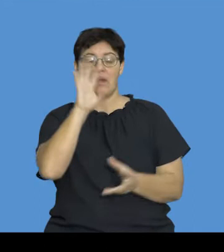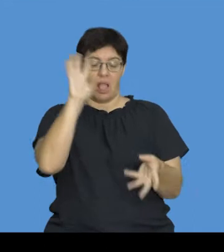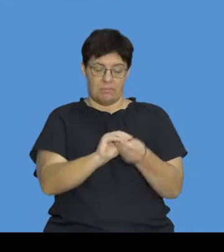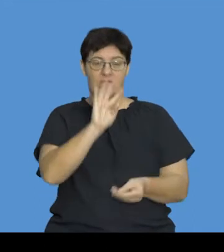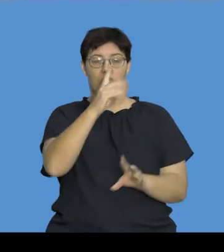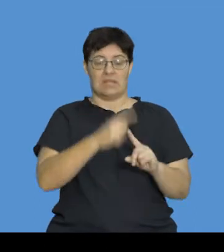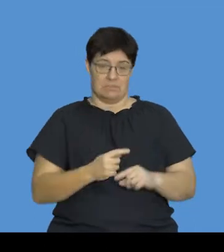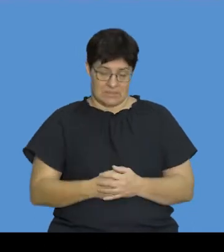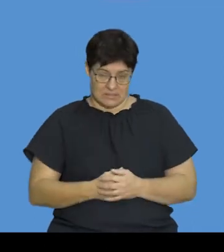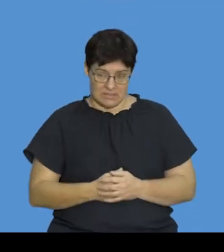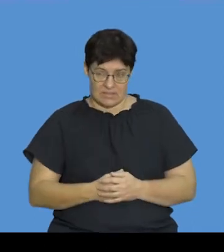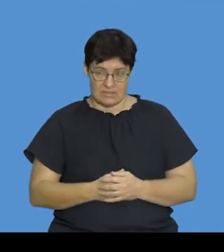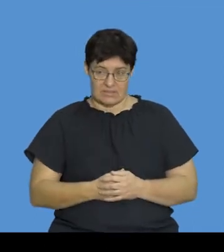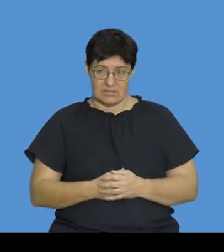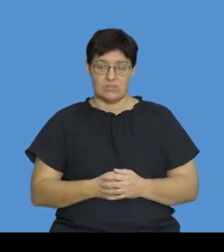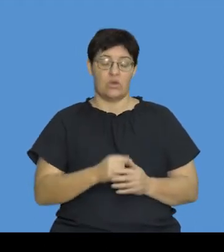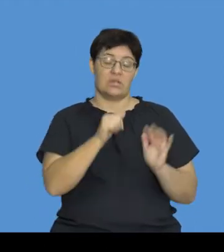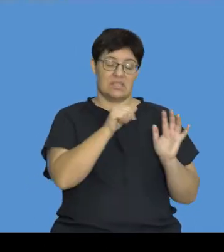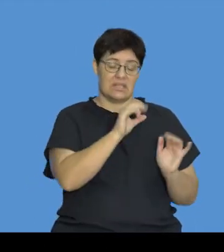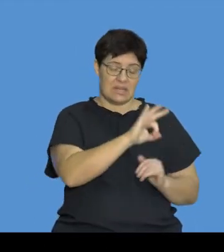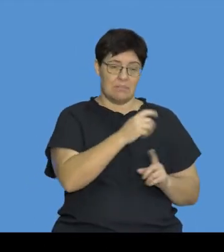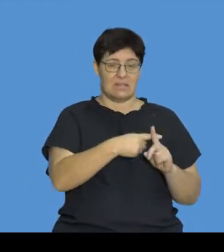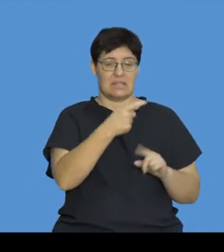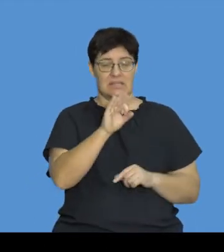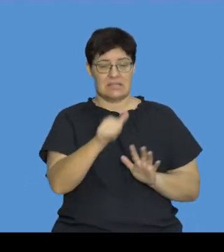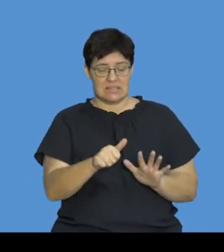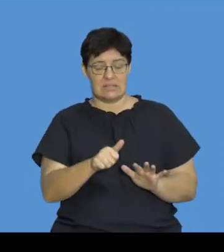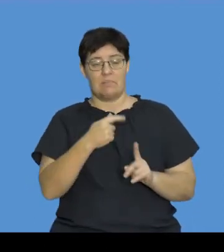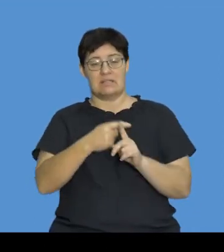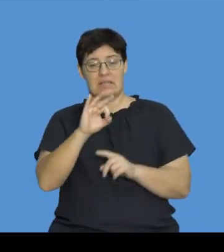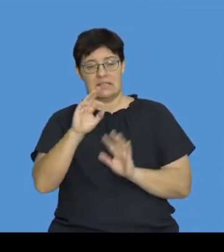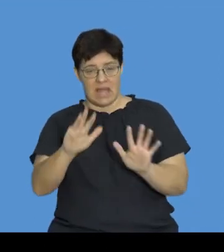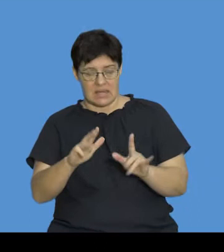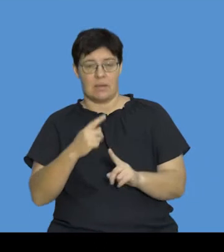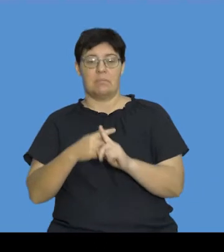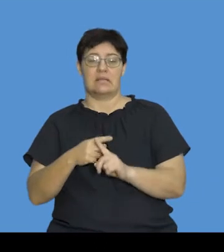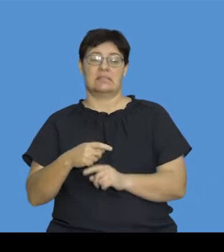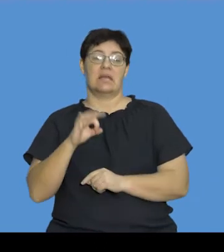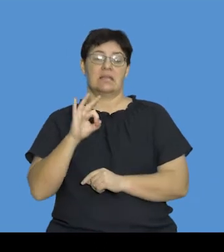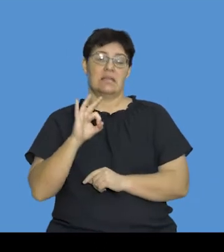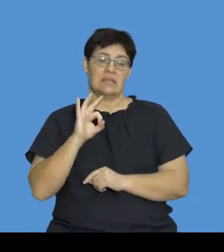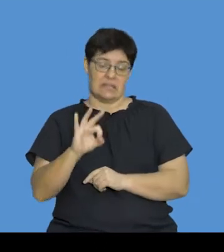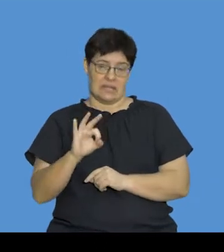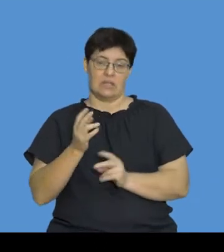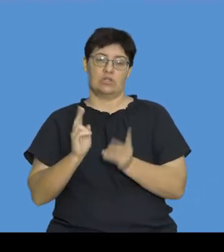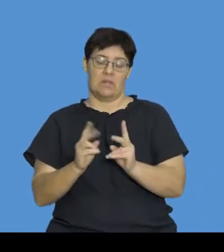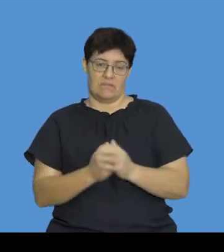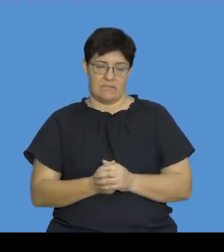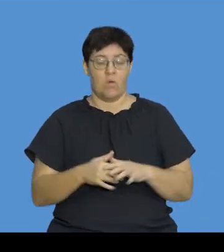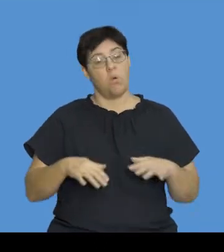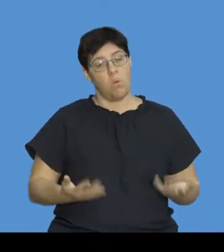answer. So 3 plus 3 is 6, plus 3 is 9, plus 3 will be 12. Similarly with